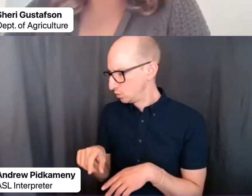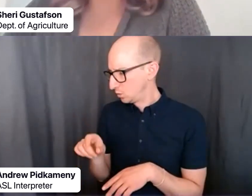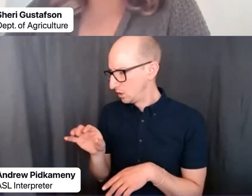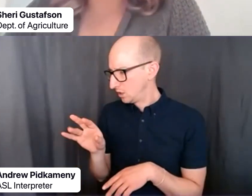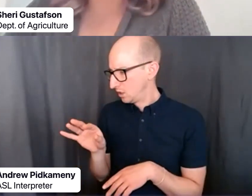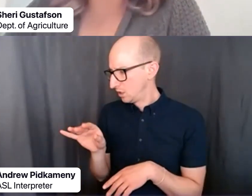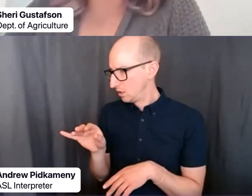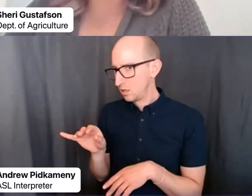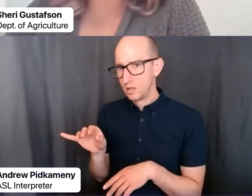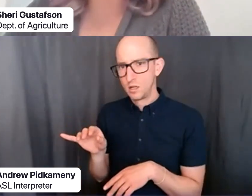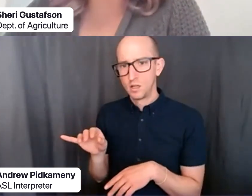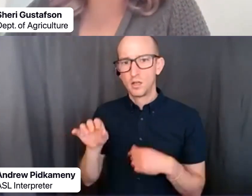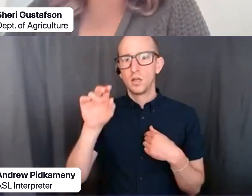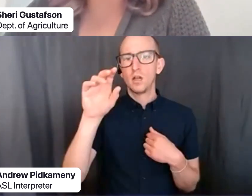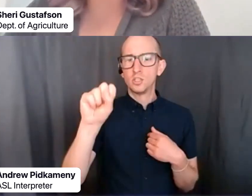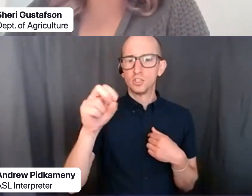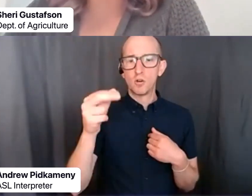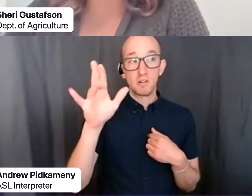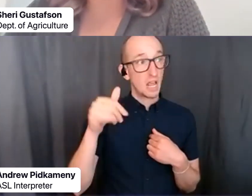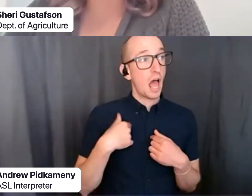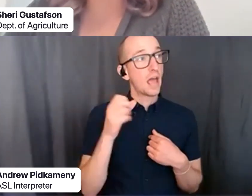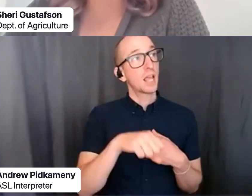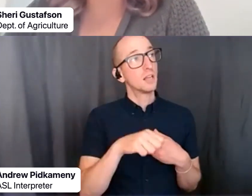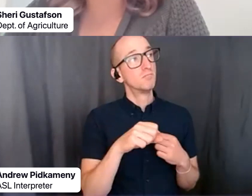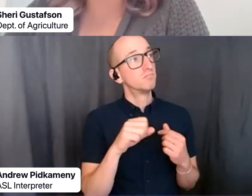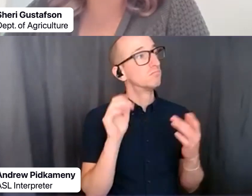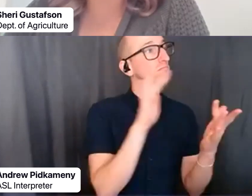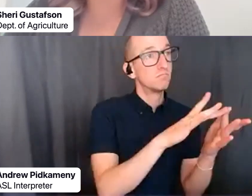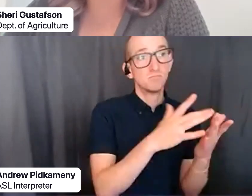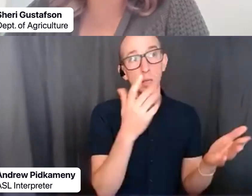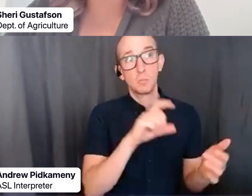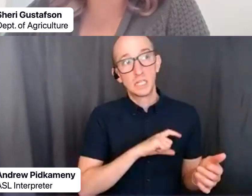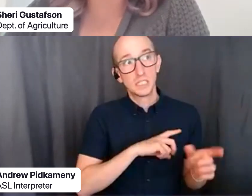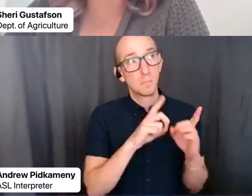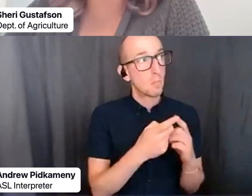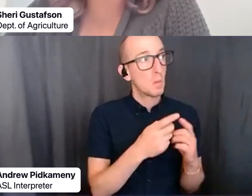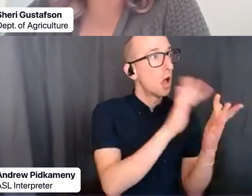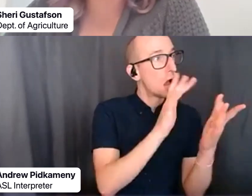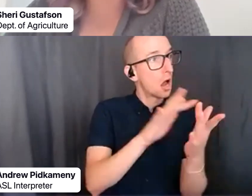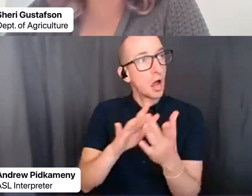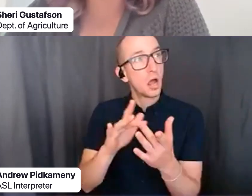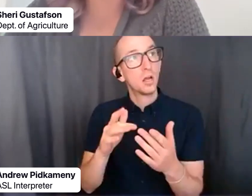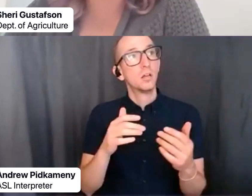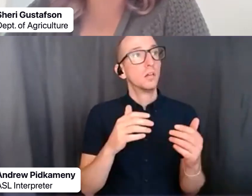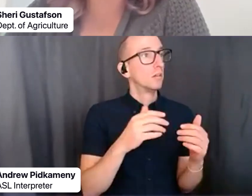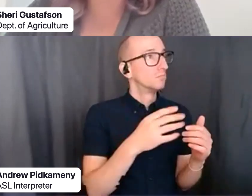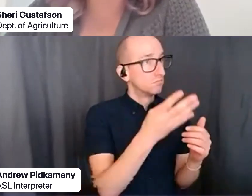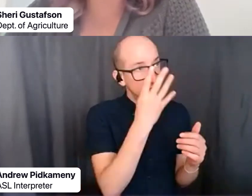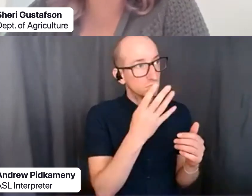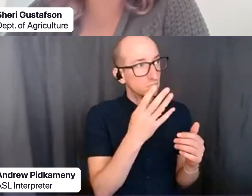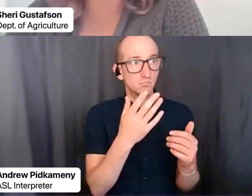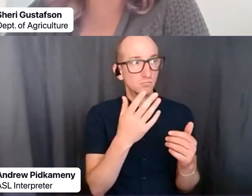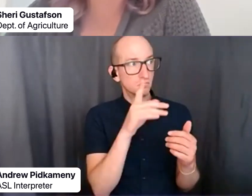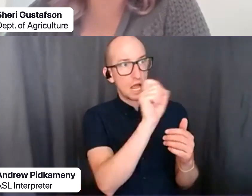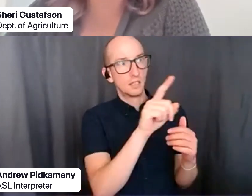That's something I can reach out to some police departments and facilities and just find an answer, because I honestly don't